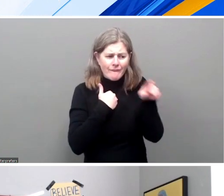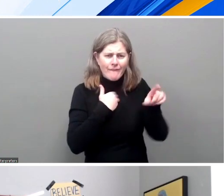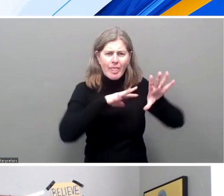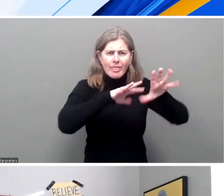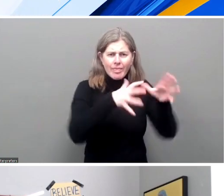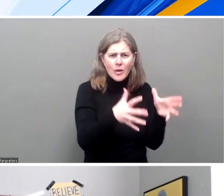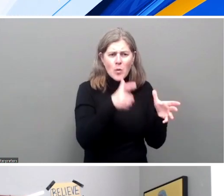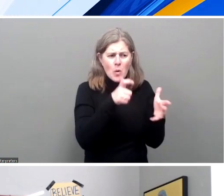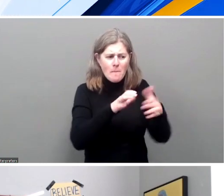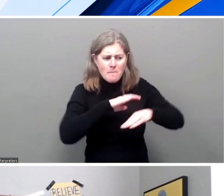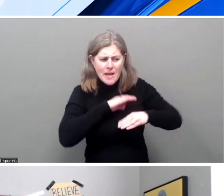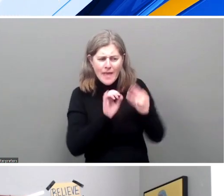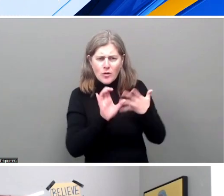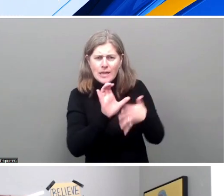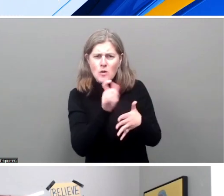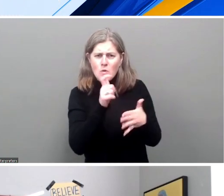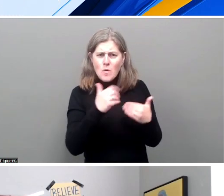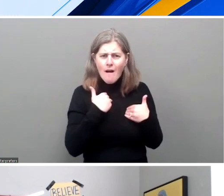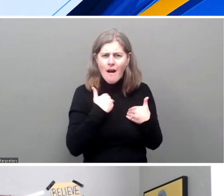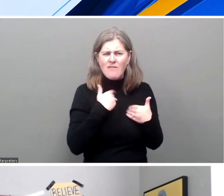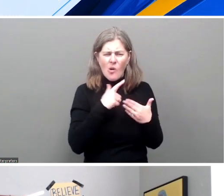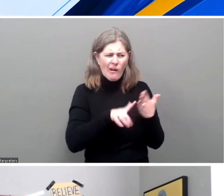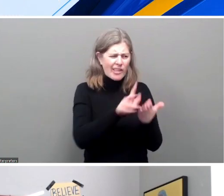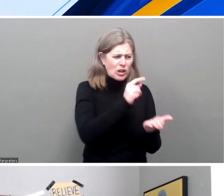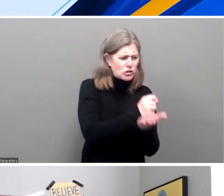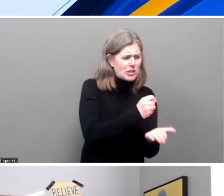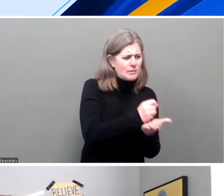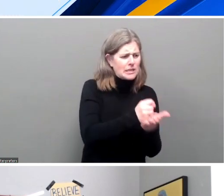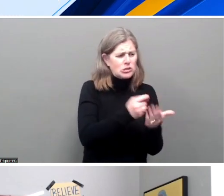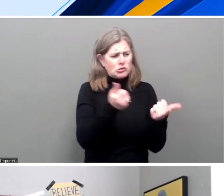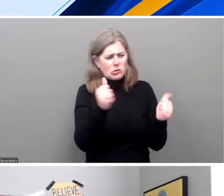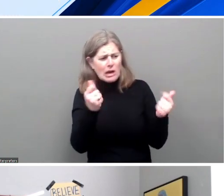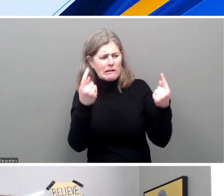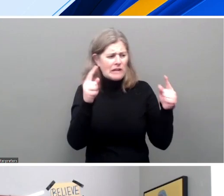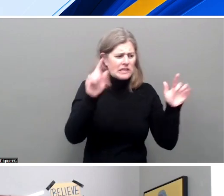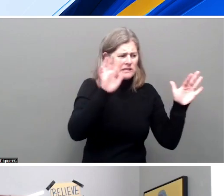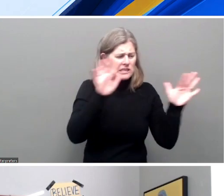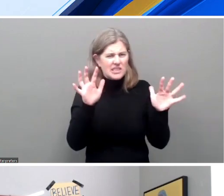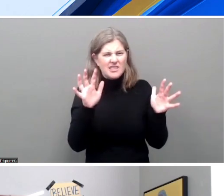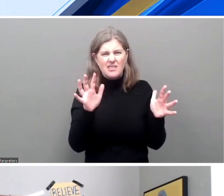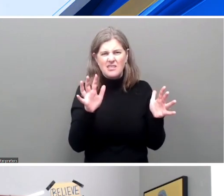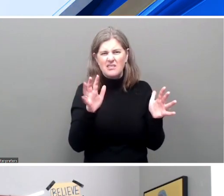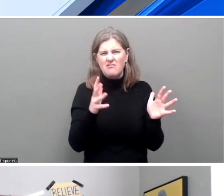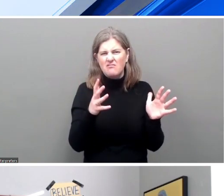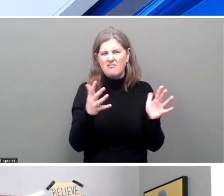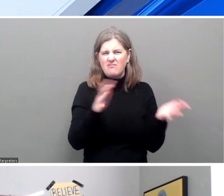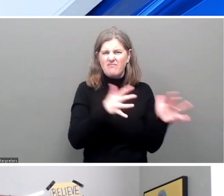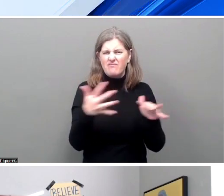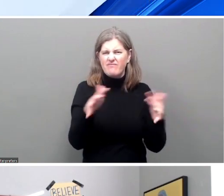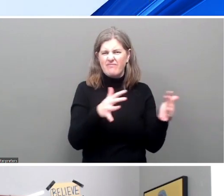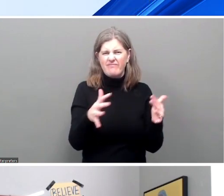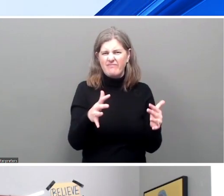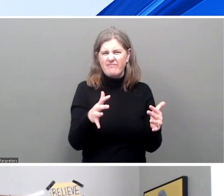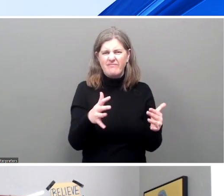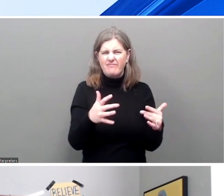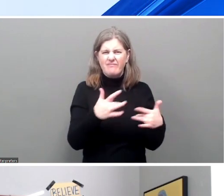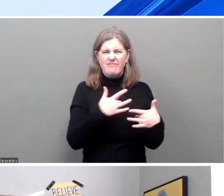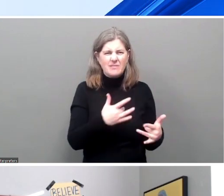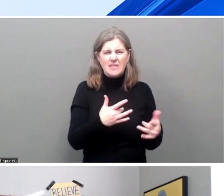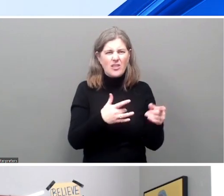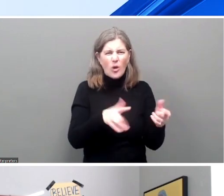meet the criteria, what treatments have been tried, there's been intermittent, usually